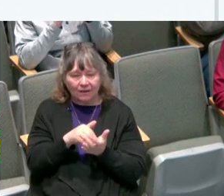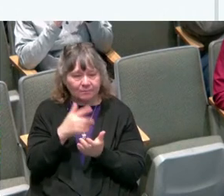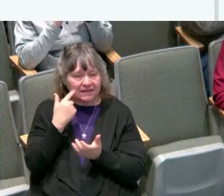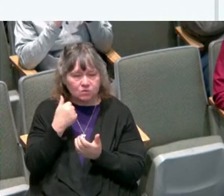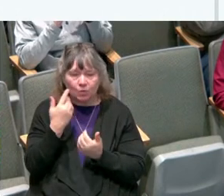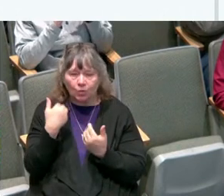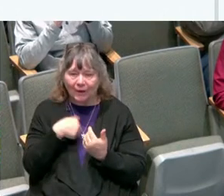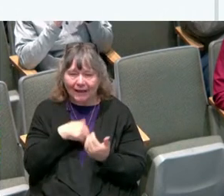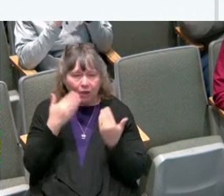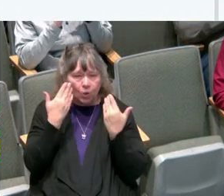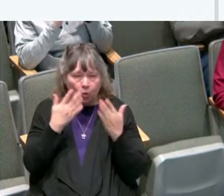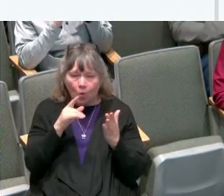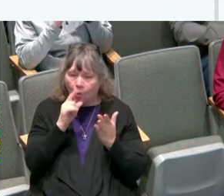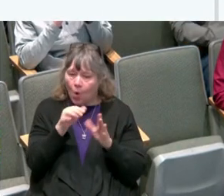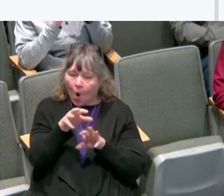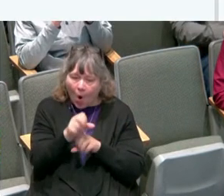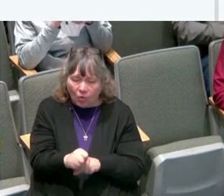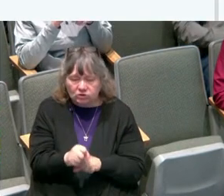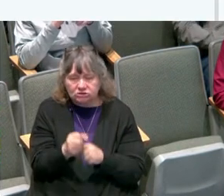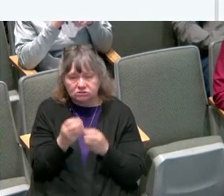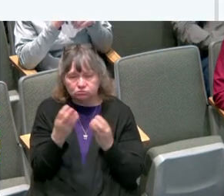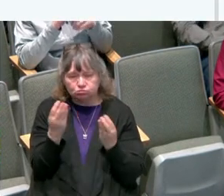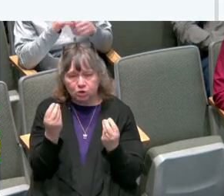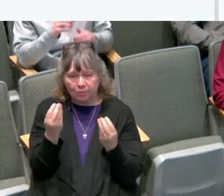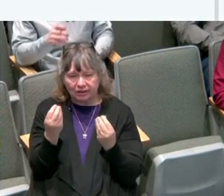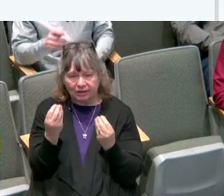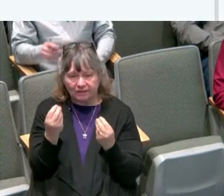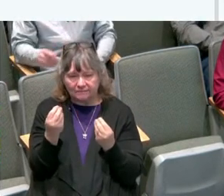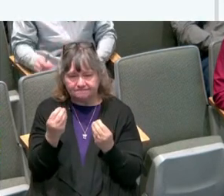we cannot identify the owner of the parcel